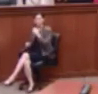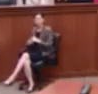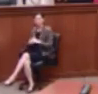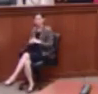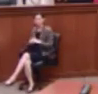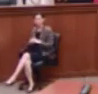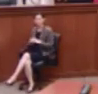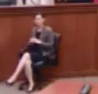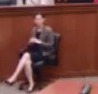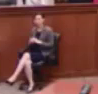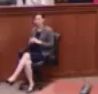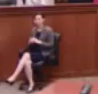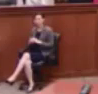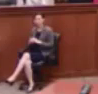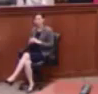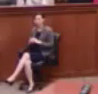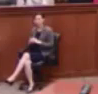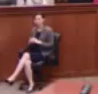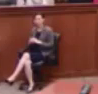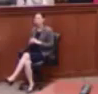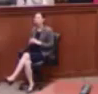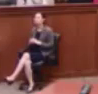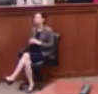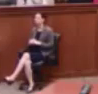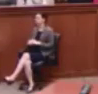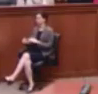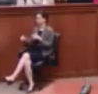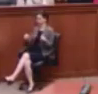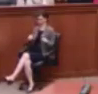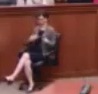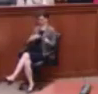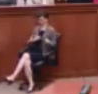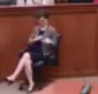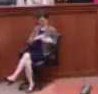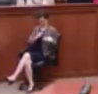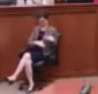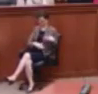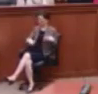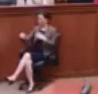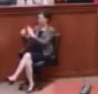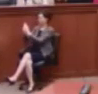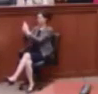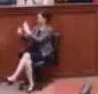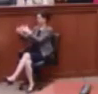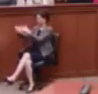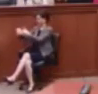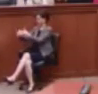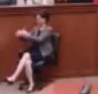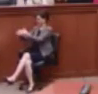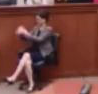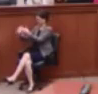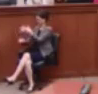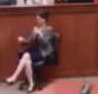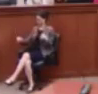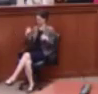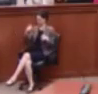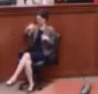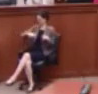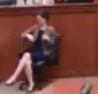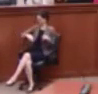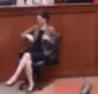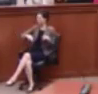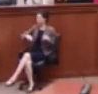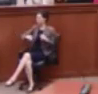manner that increases high school graduation rates and enrollment in post-secondary educational programs